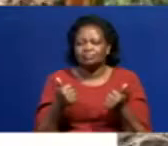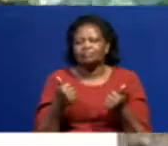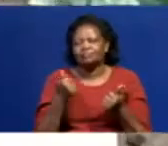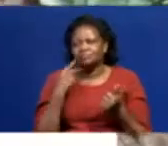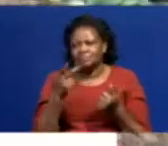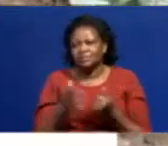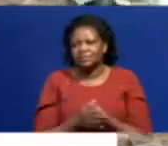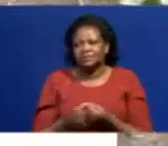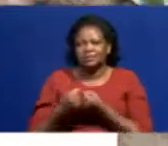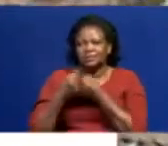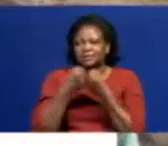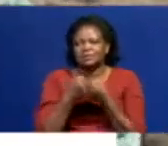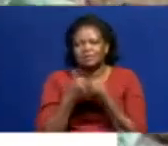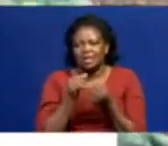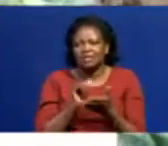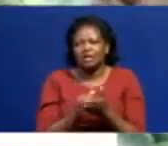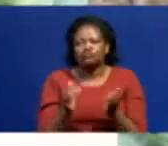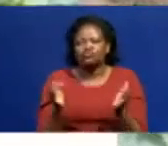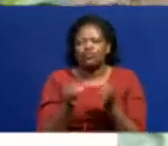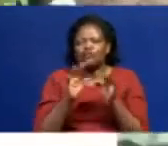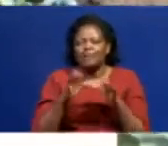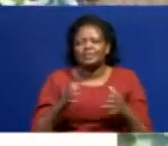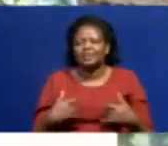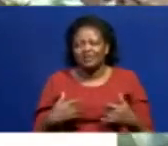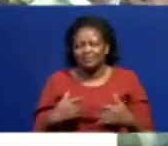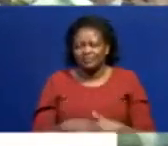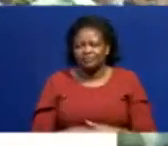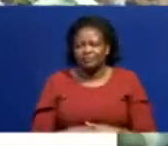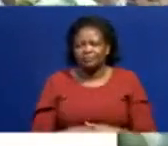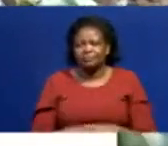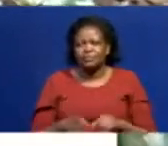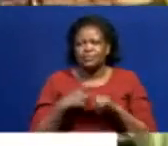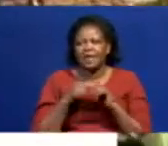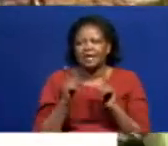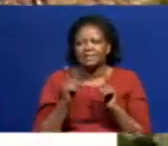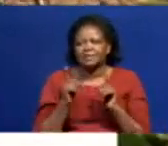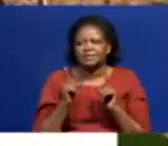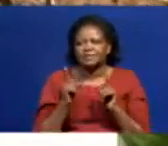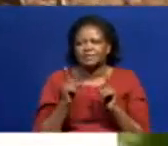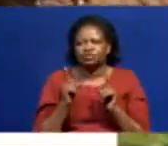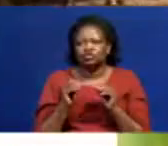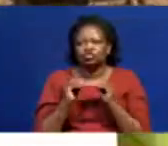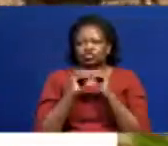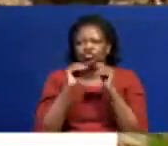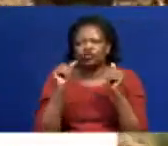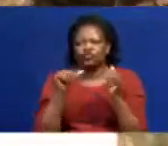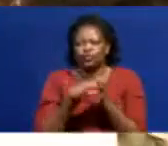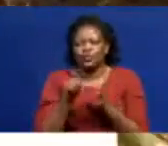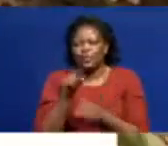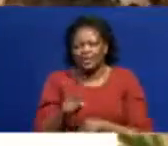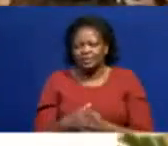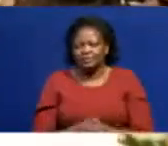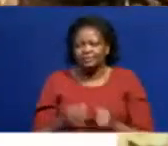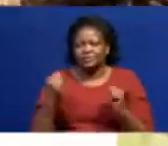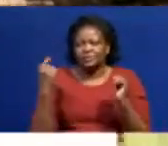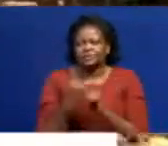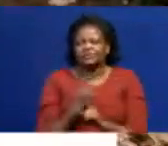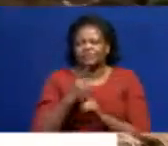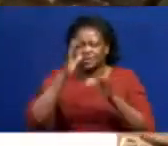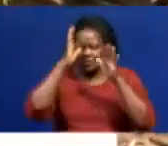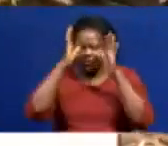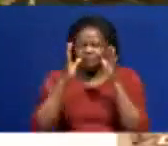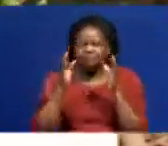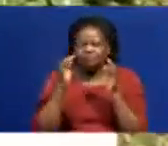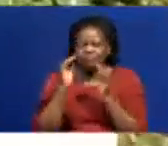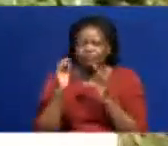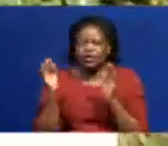facing small and medium farmers in the country. However, to address the challenges, various initiatives have been